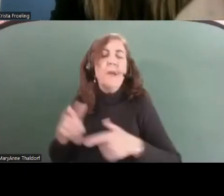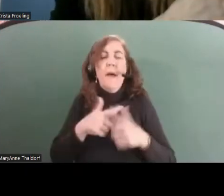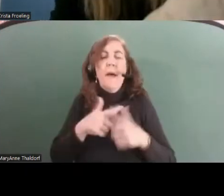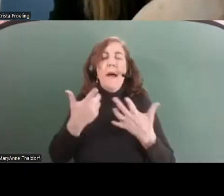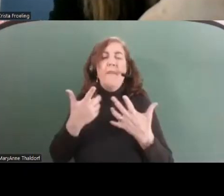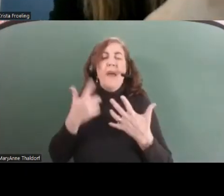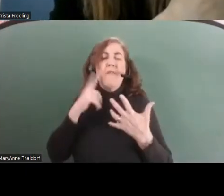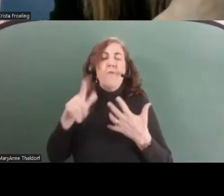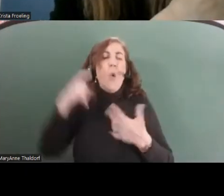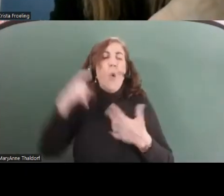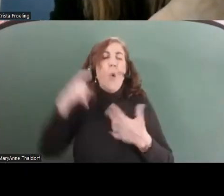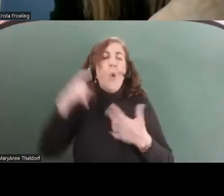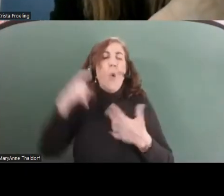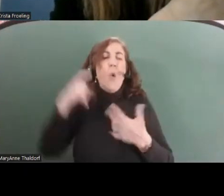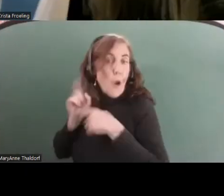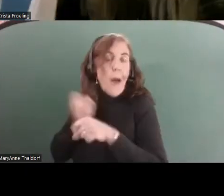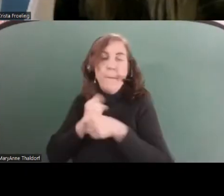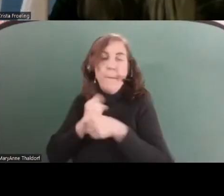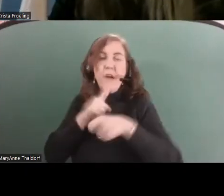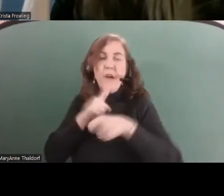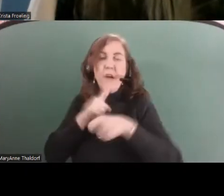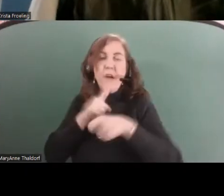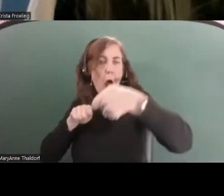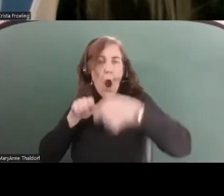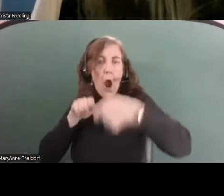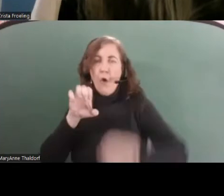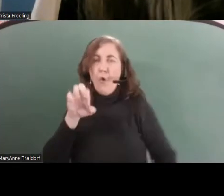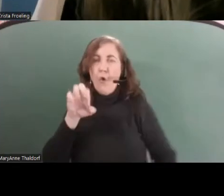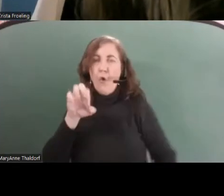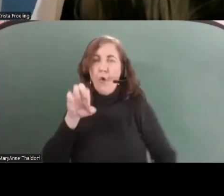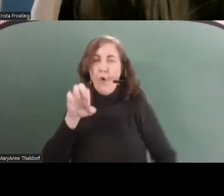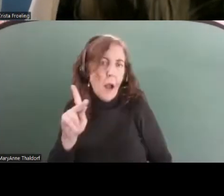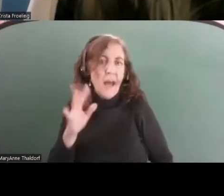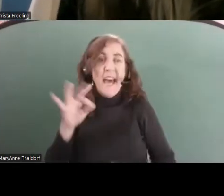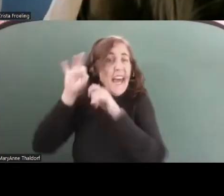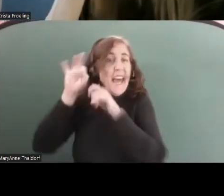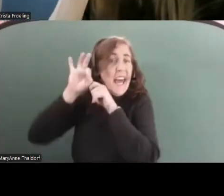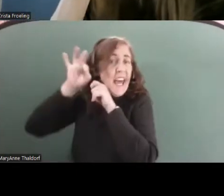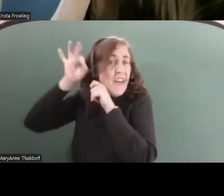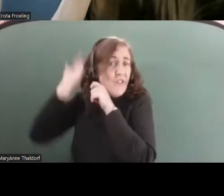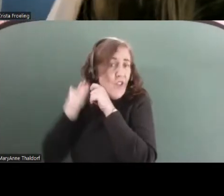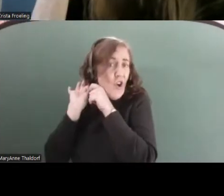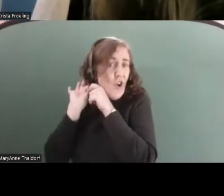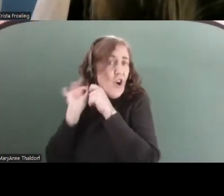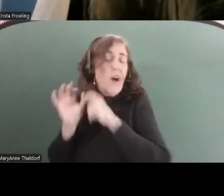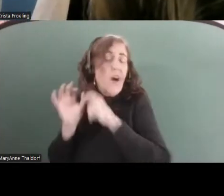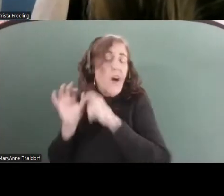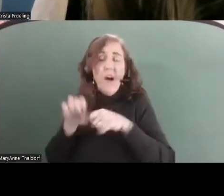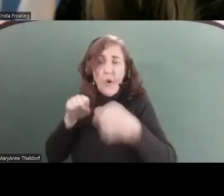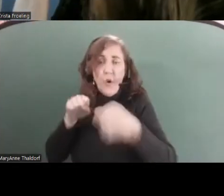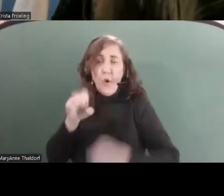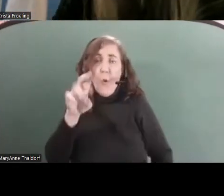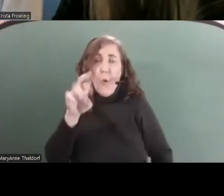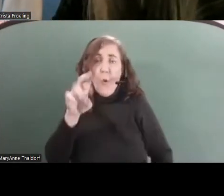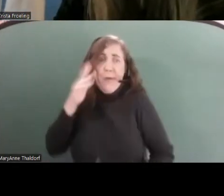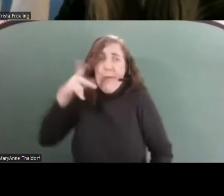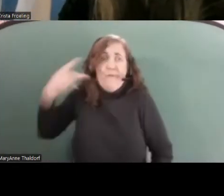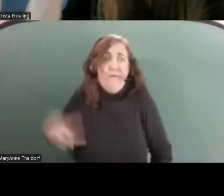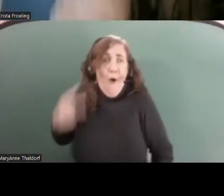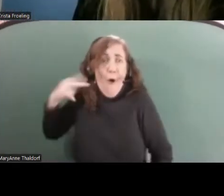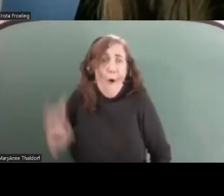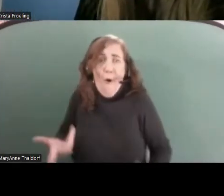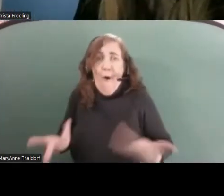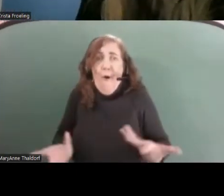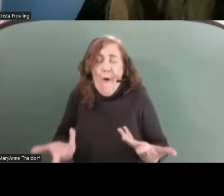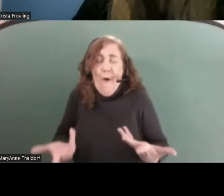And that would be an issue with the hearing aid. If you had a cracked ear hook for a cochlear implant, it would just probably fall off your ear. It doesn't affect